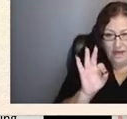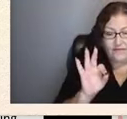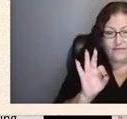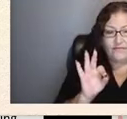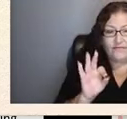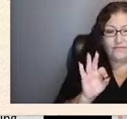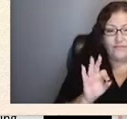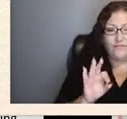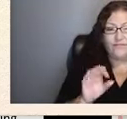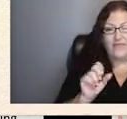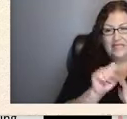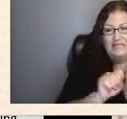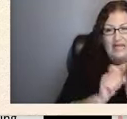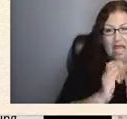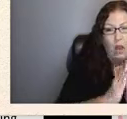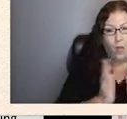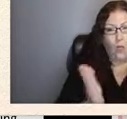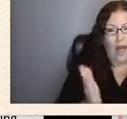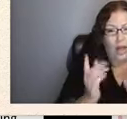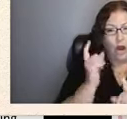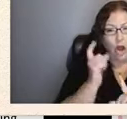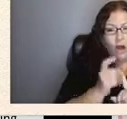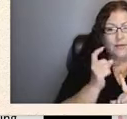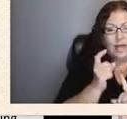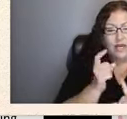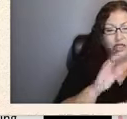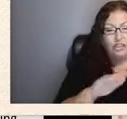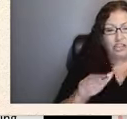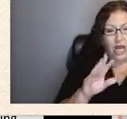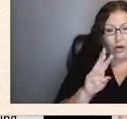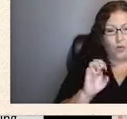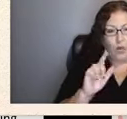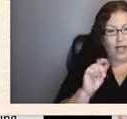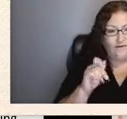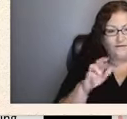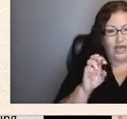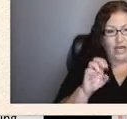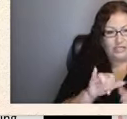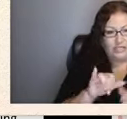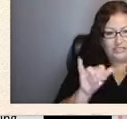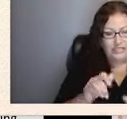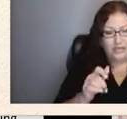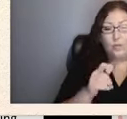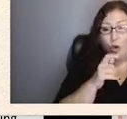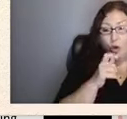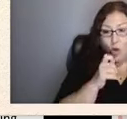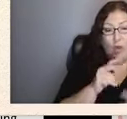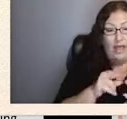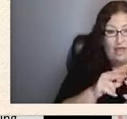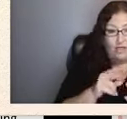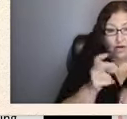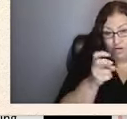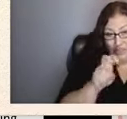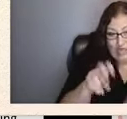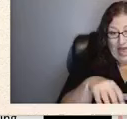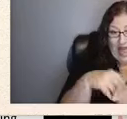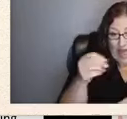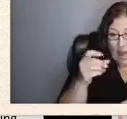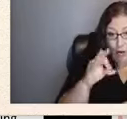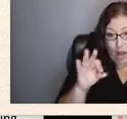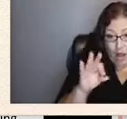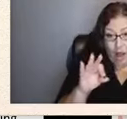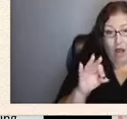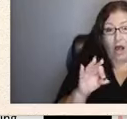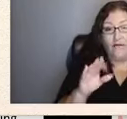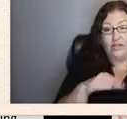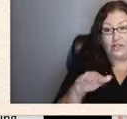statewide automated child welfare system, and who are either transitioning out of the child welfare